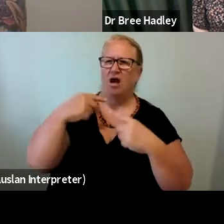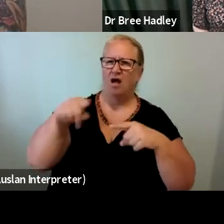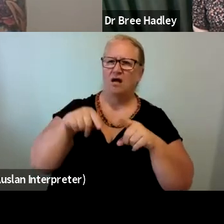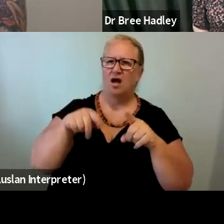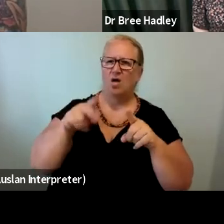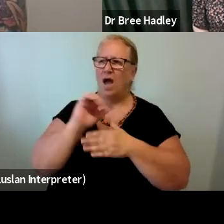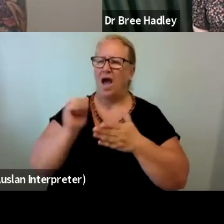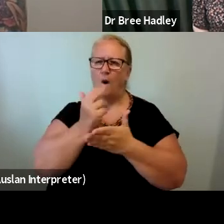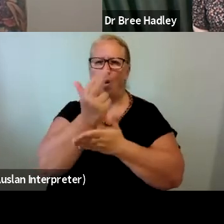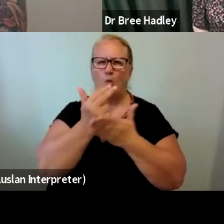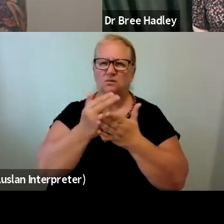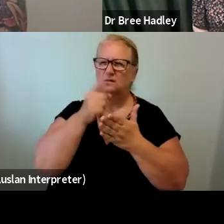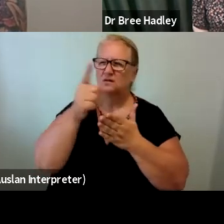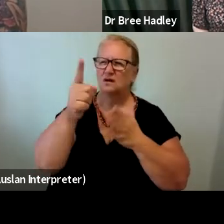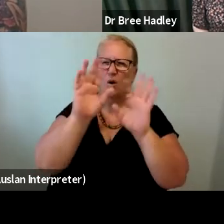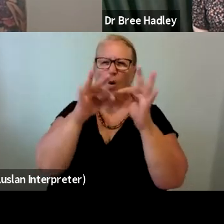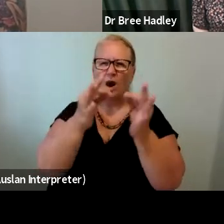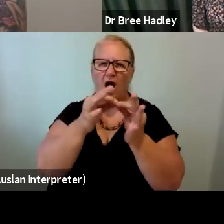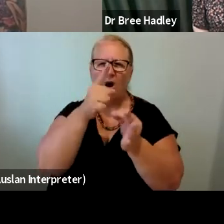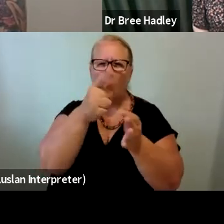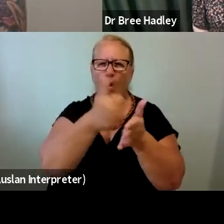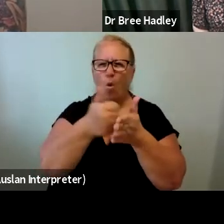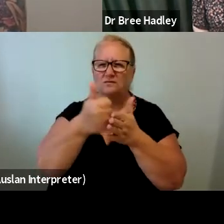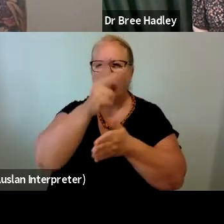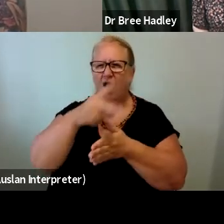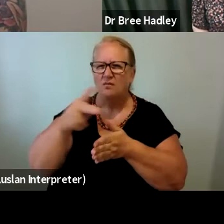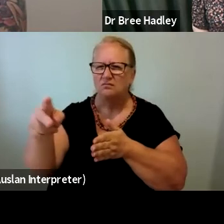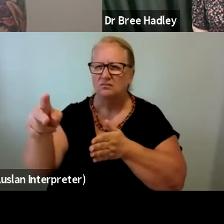arts organizations all the time.